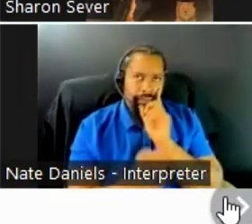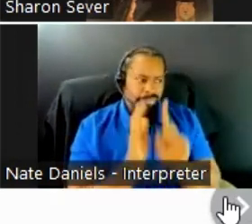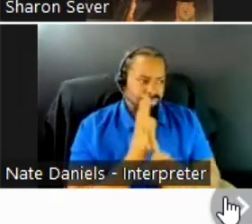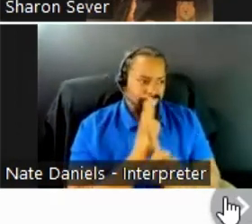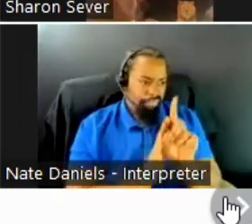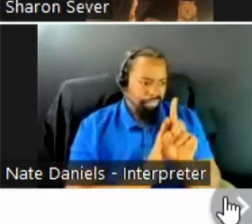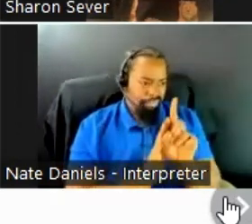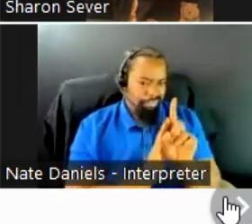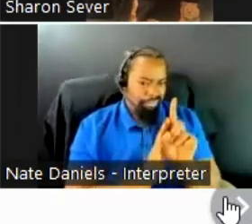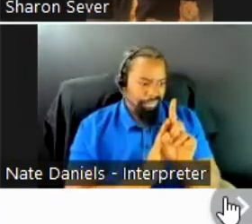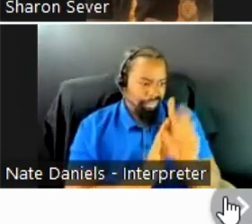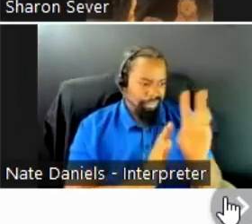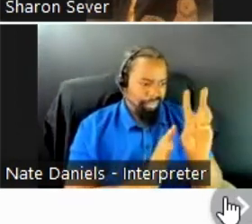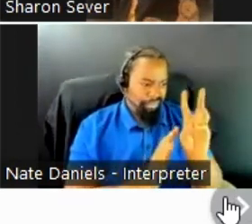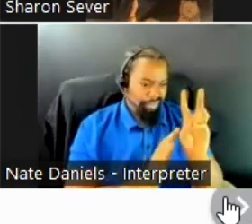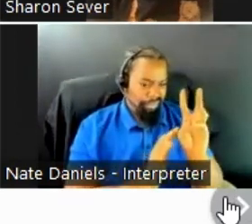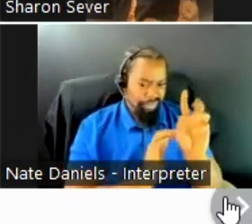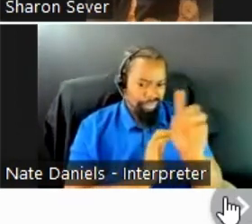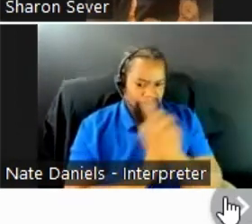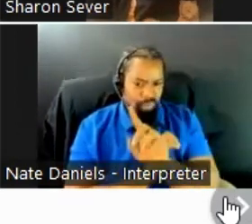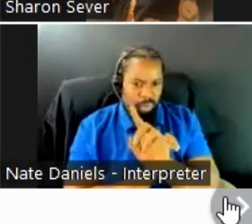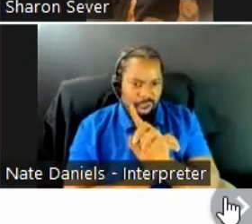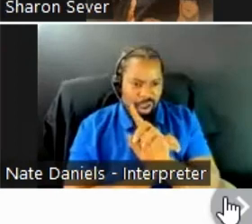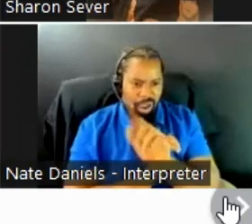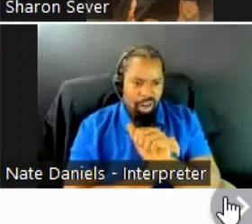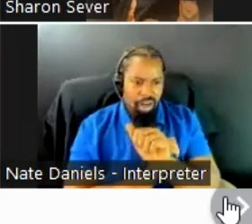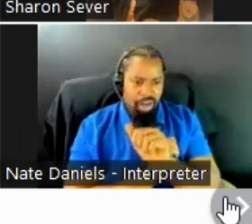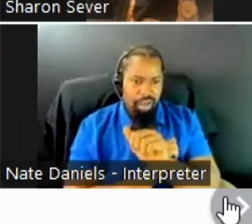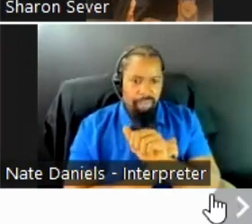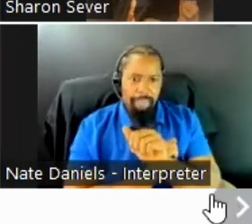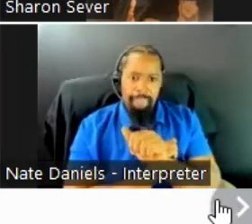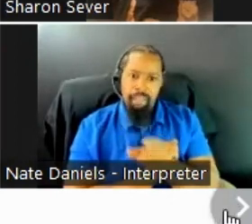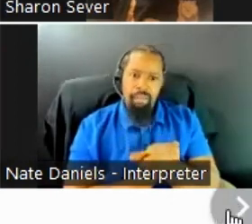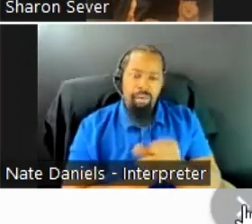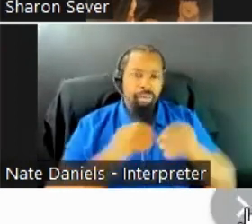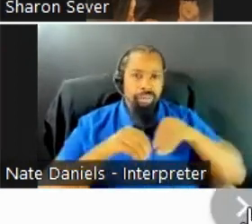the dress was phenomenal. I even